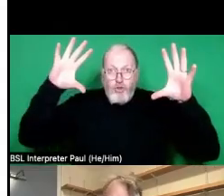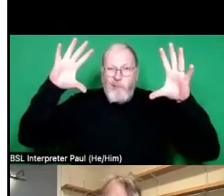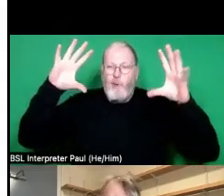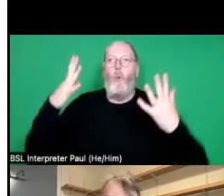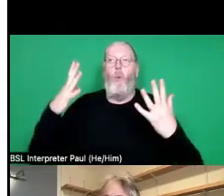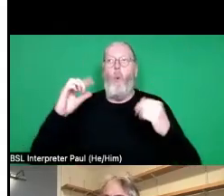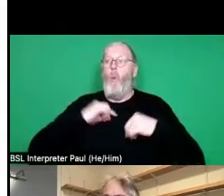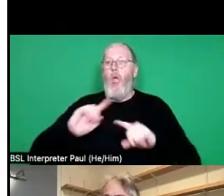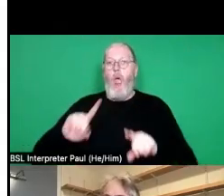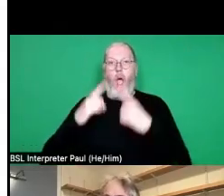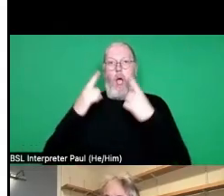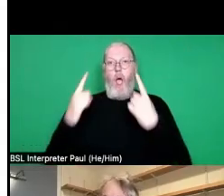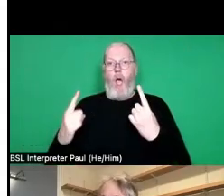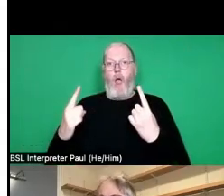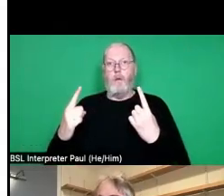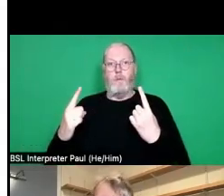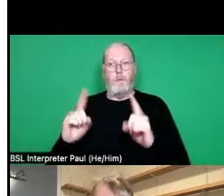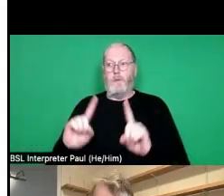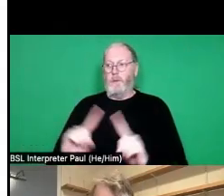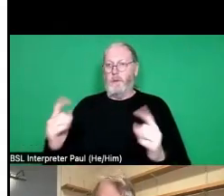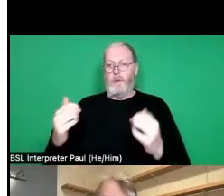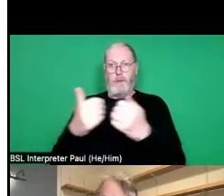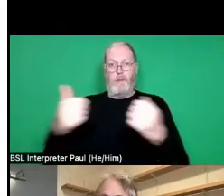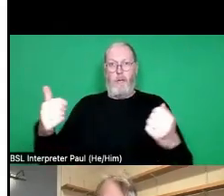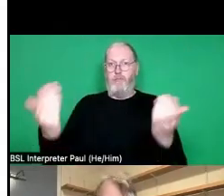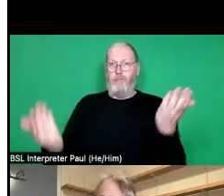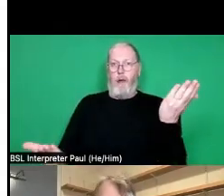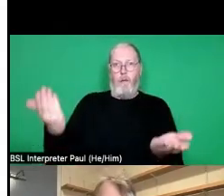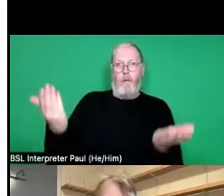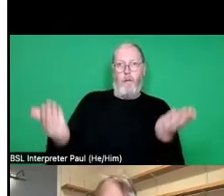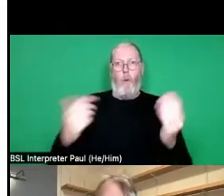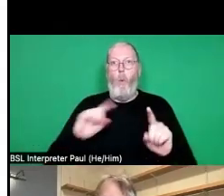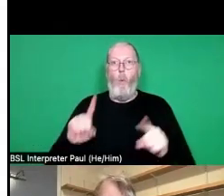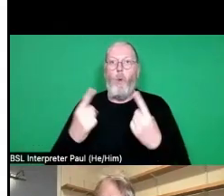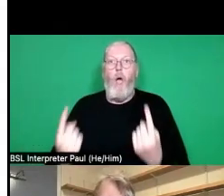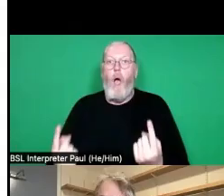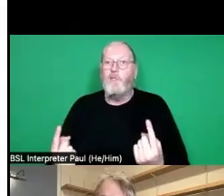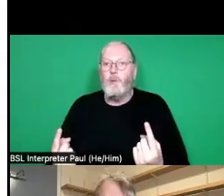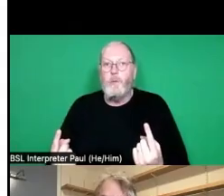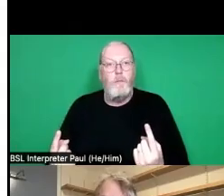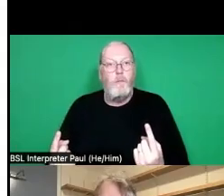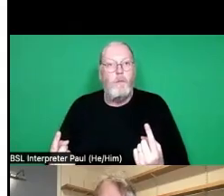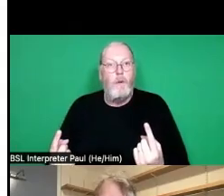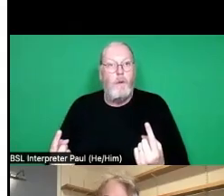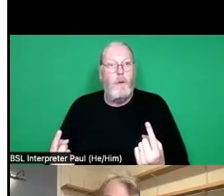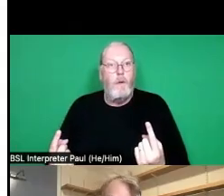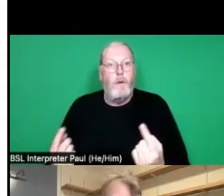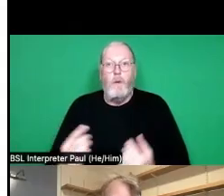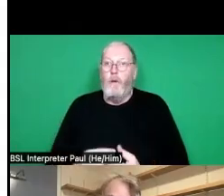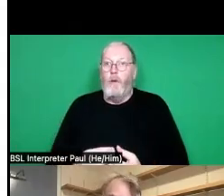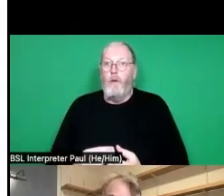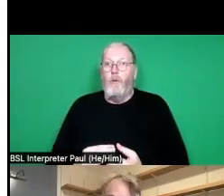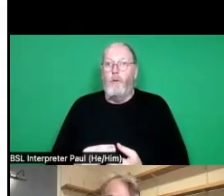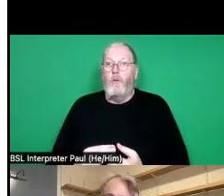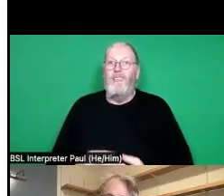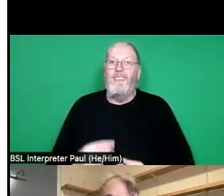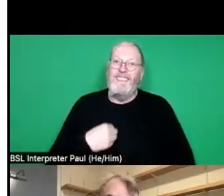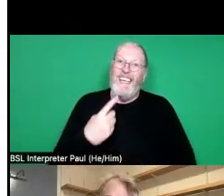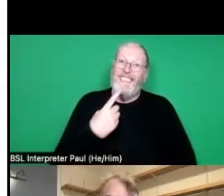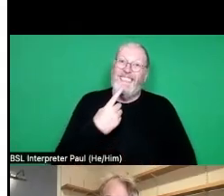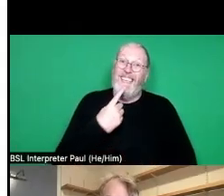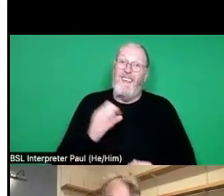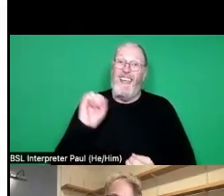distinguish. I mean, Norbert Wiener's phrase was actually the danger of us becoming a fascist